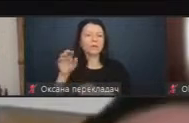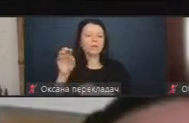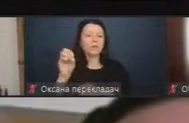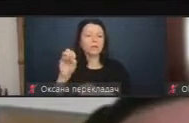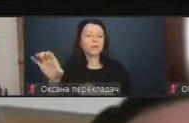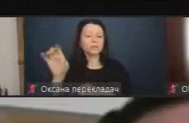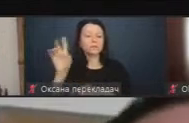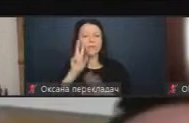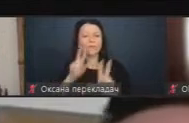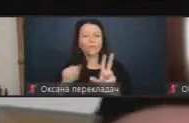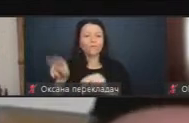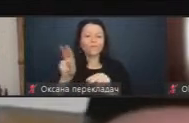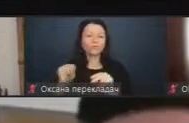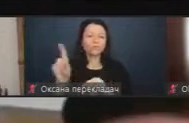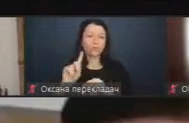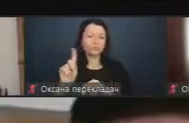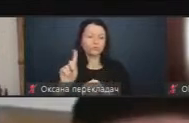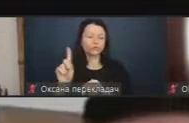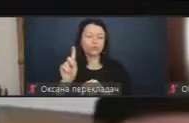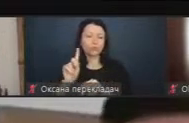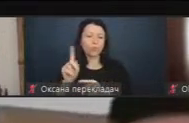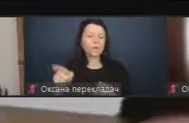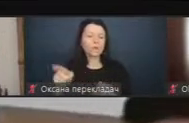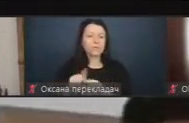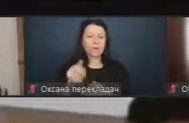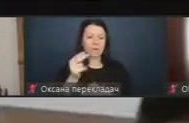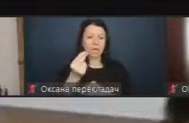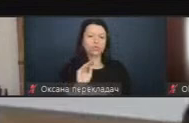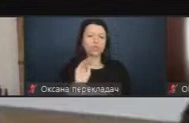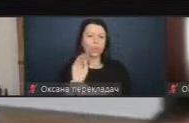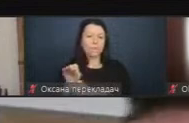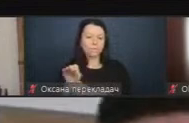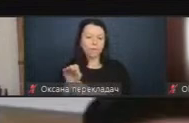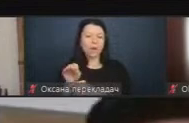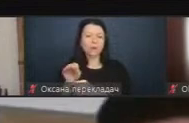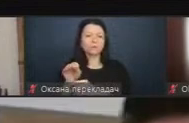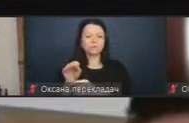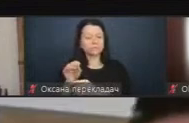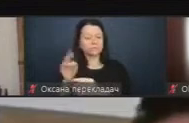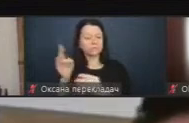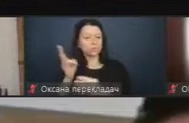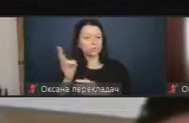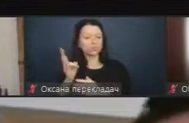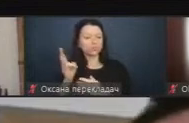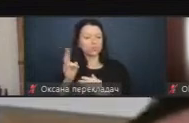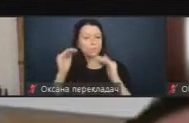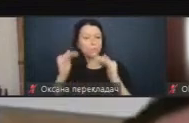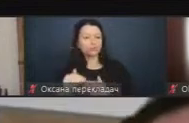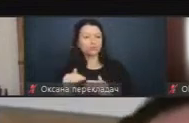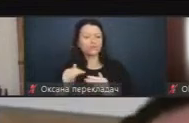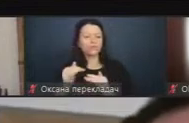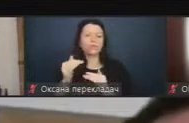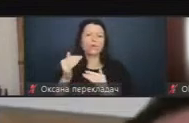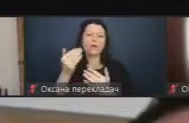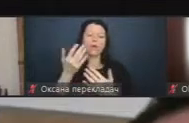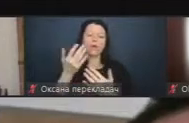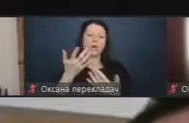to work. And some countries where you simply lose all of your disability allowance when you begin working.